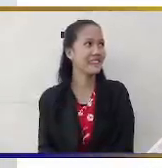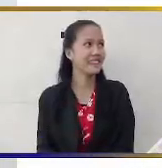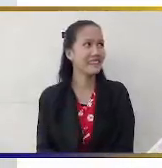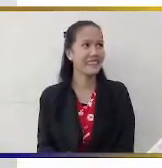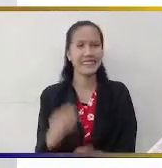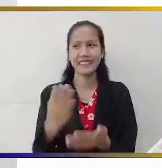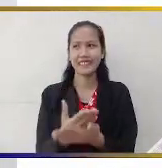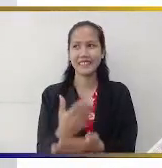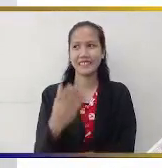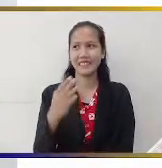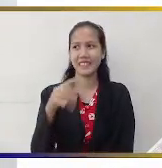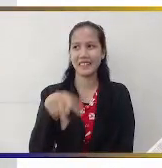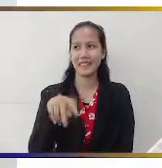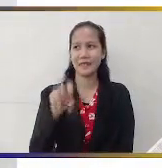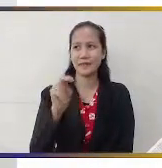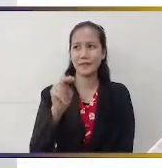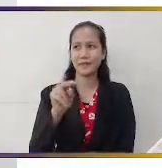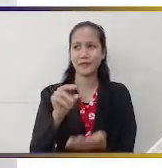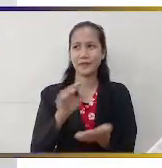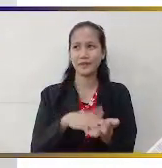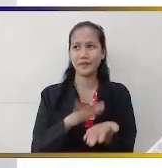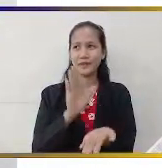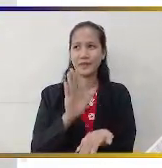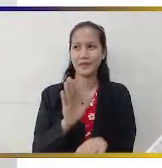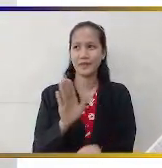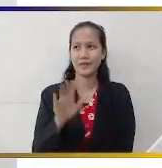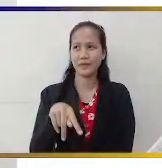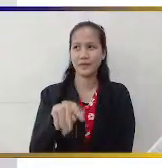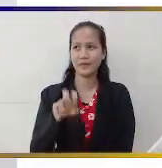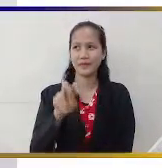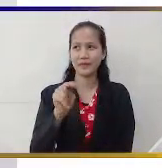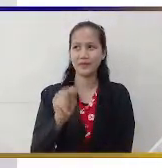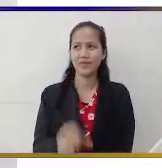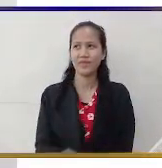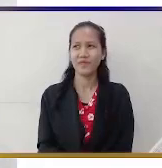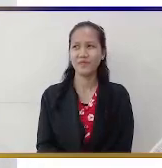pen? Would that be okay? Oh.